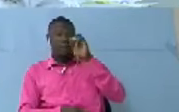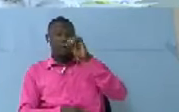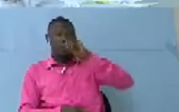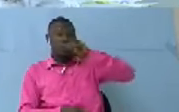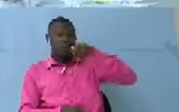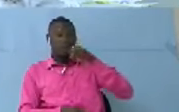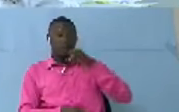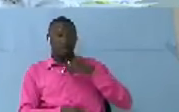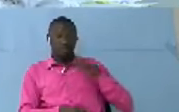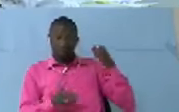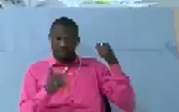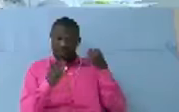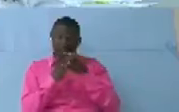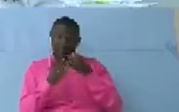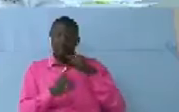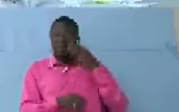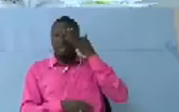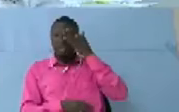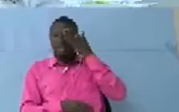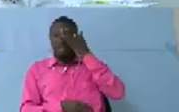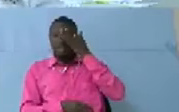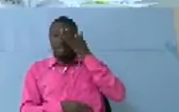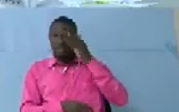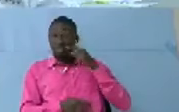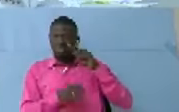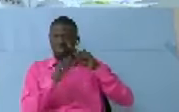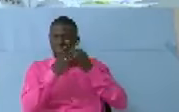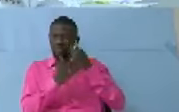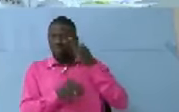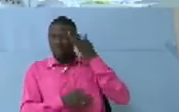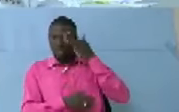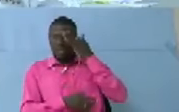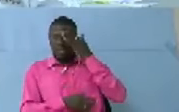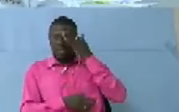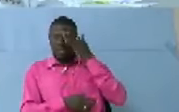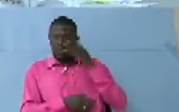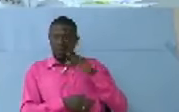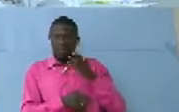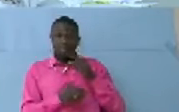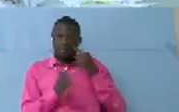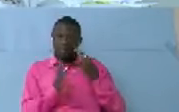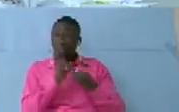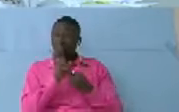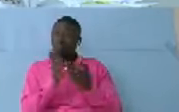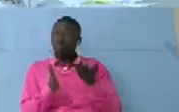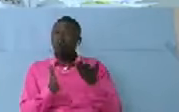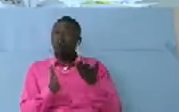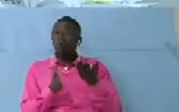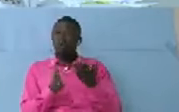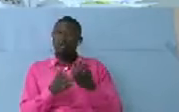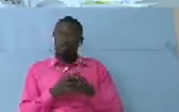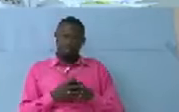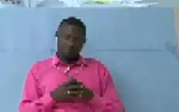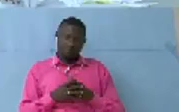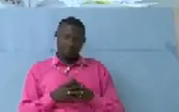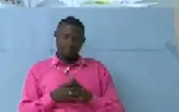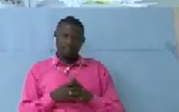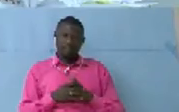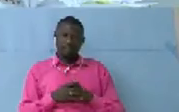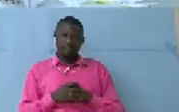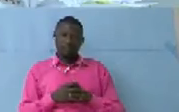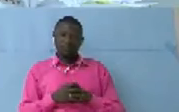eye and was injured on his eye. I wonder what you need to do. You may have fate. I